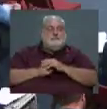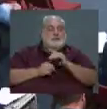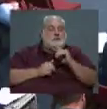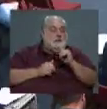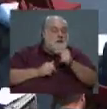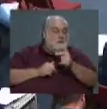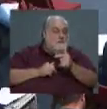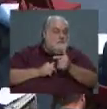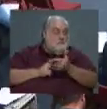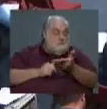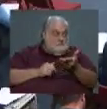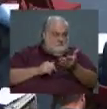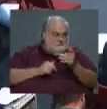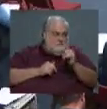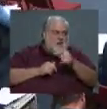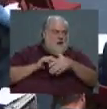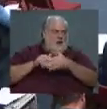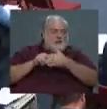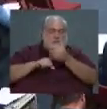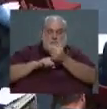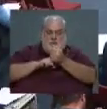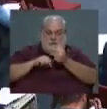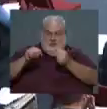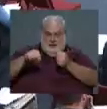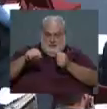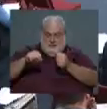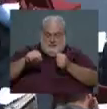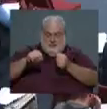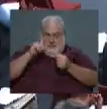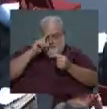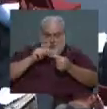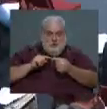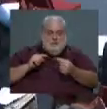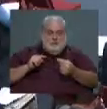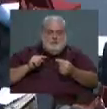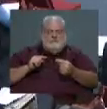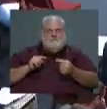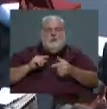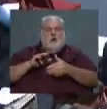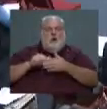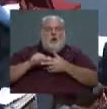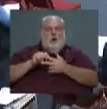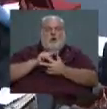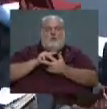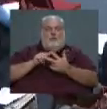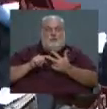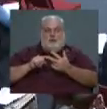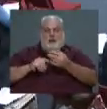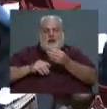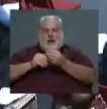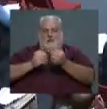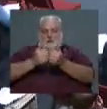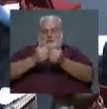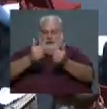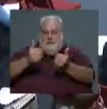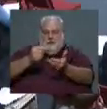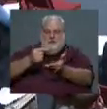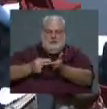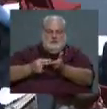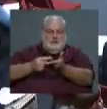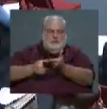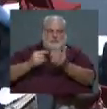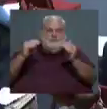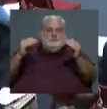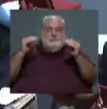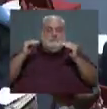second to the motion? Second. All in favor indicate by saying aye. Aye. Opposed, say nay. Oh, very good. They will be added. And then also,